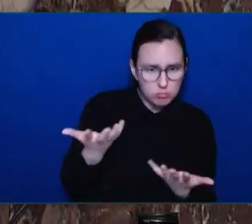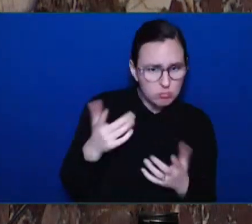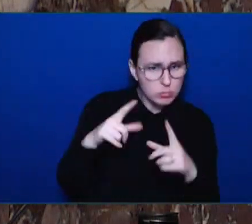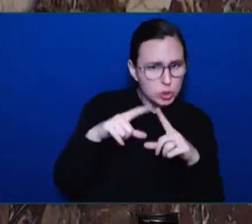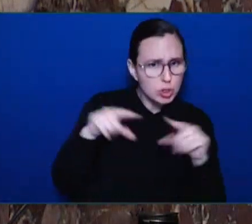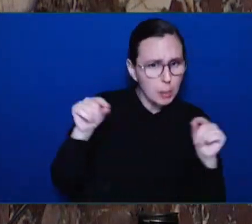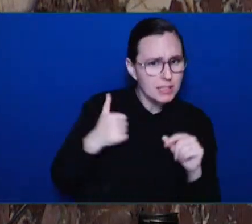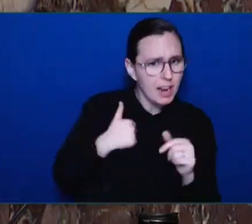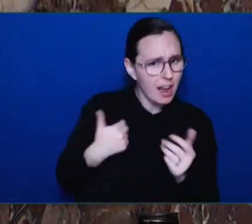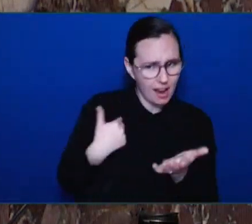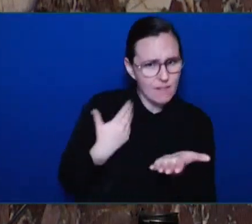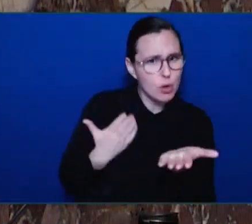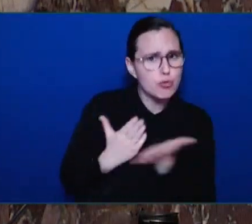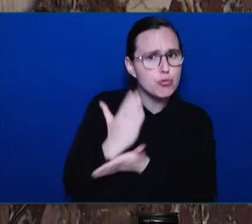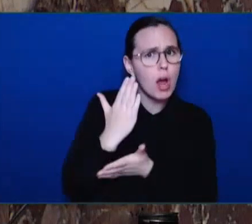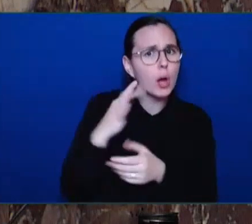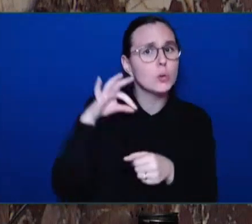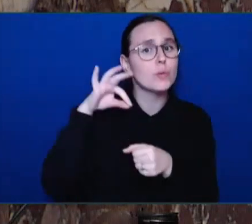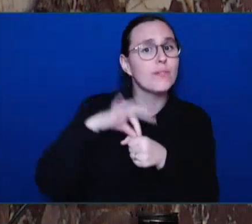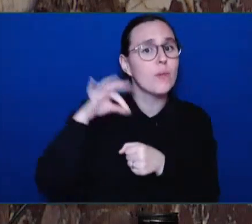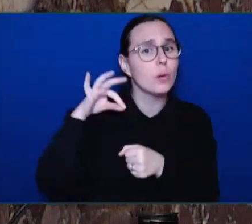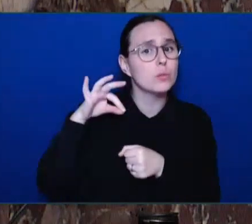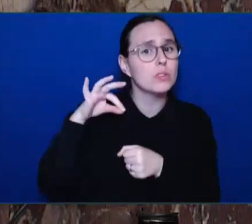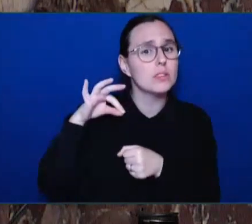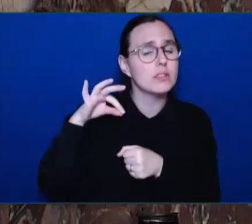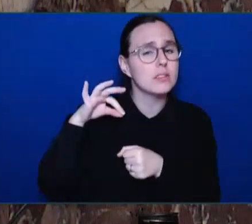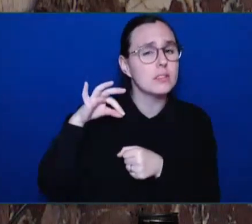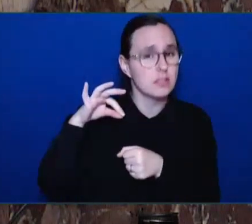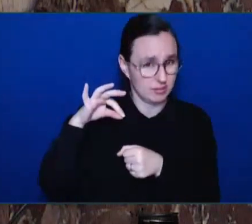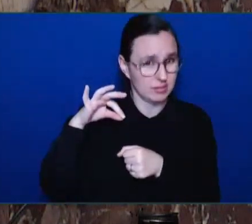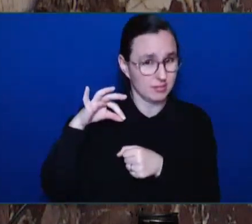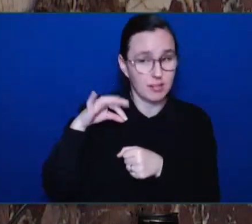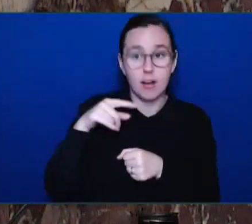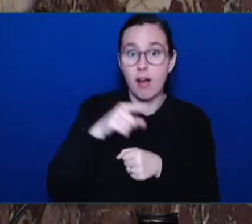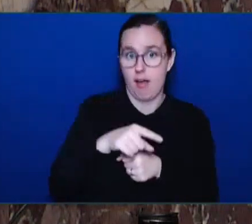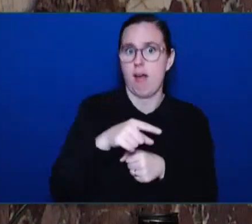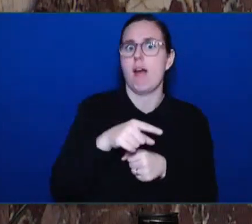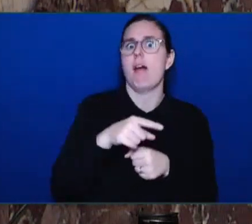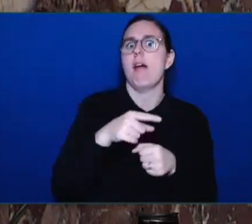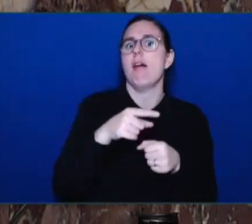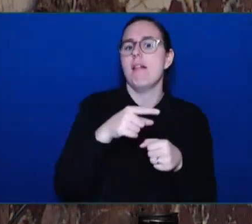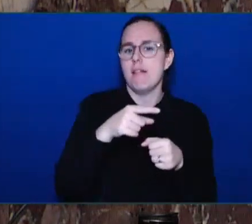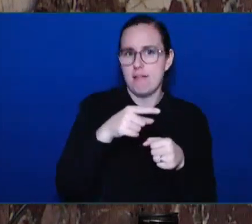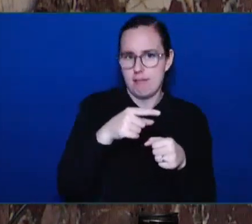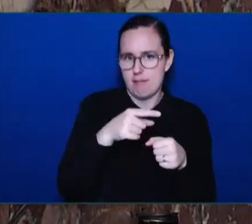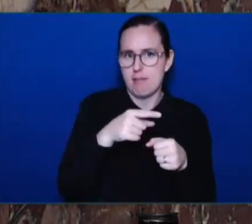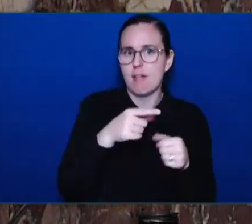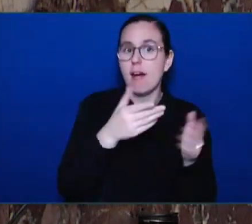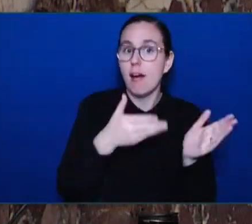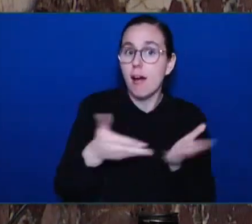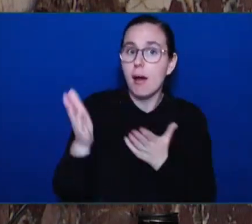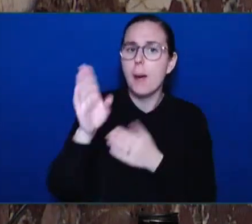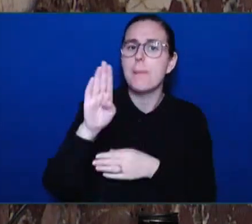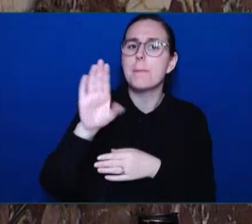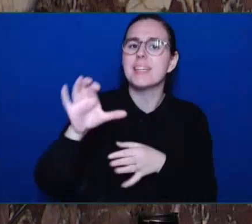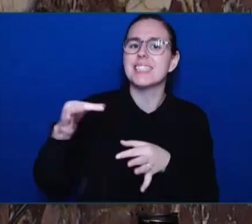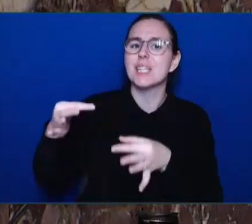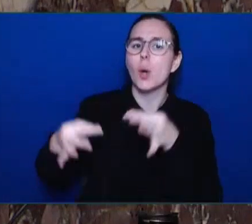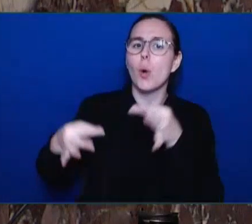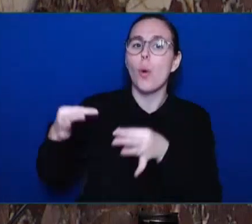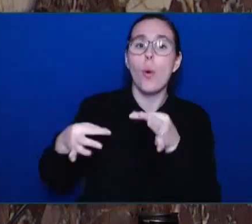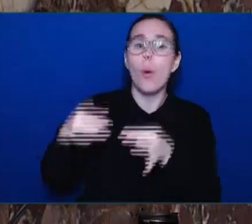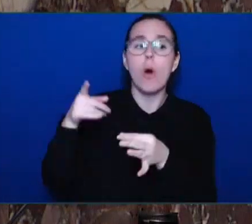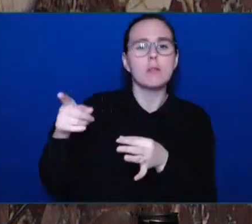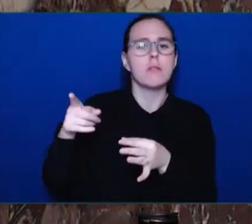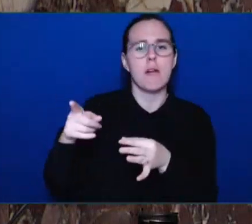then took the case to the British Privy Court, which ruled against him. We know that story, but in minority communities in British